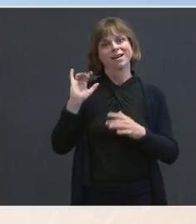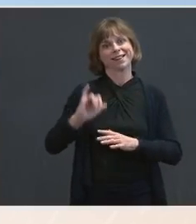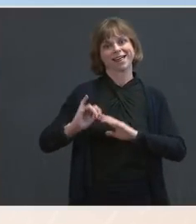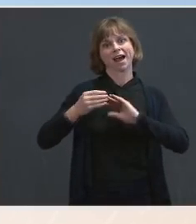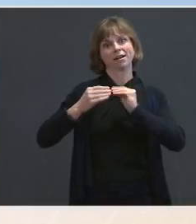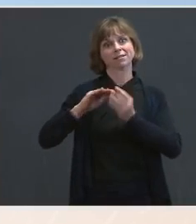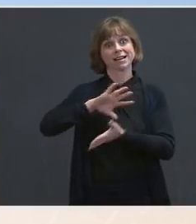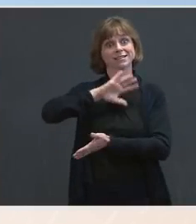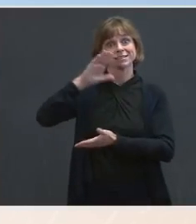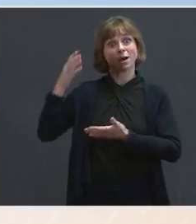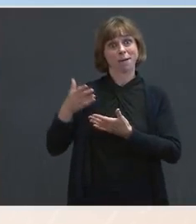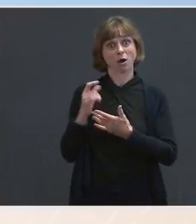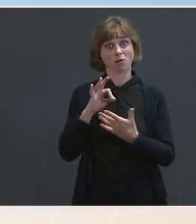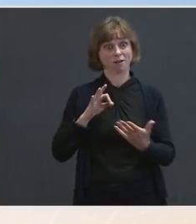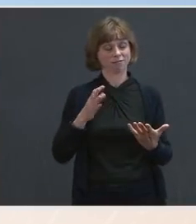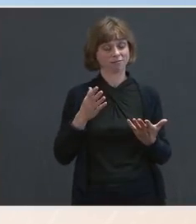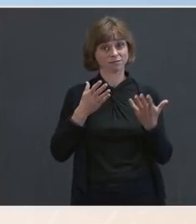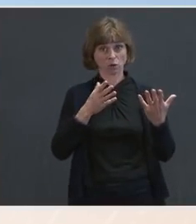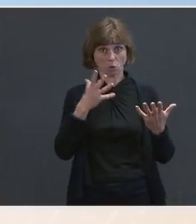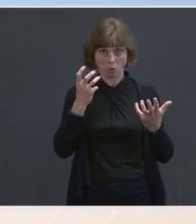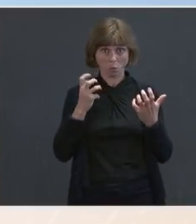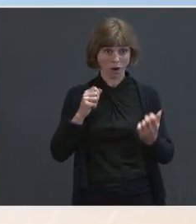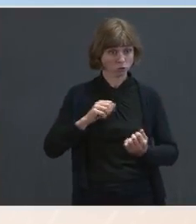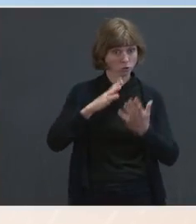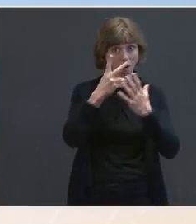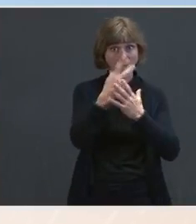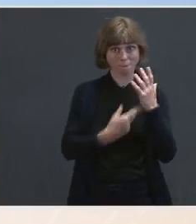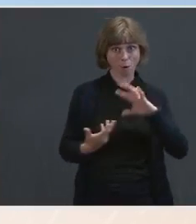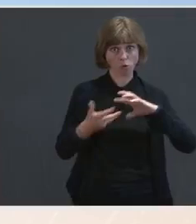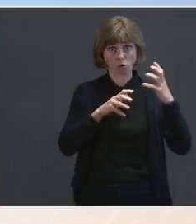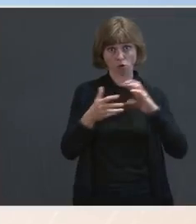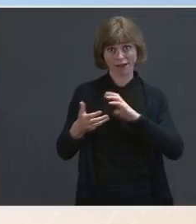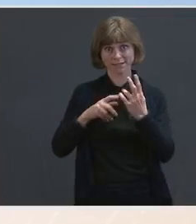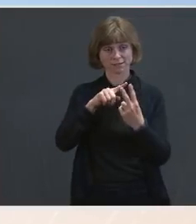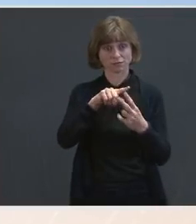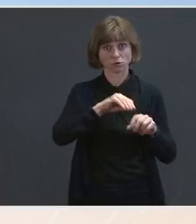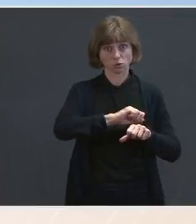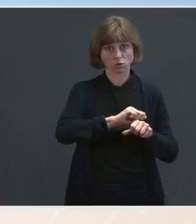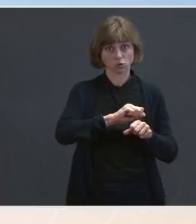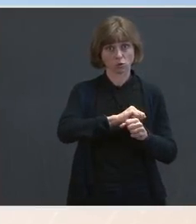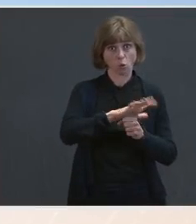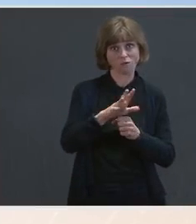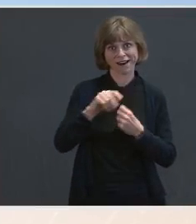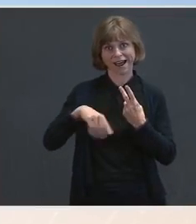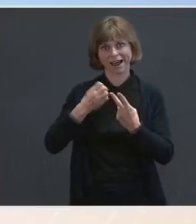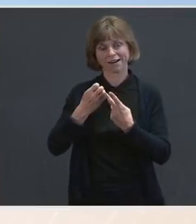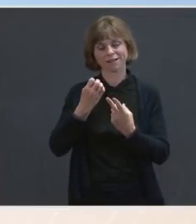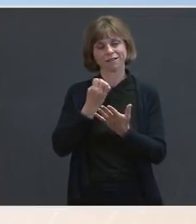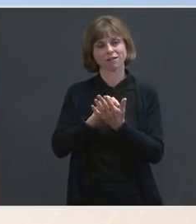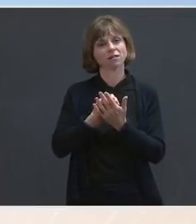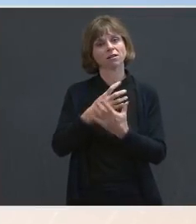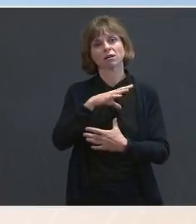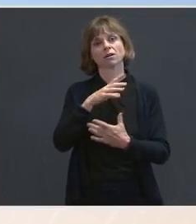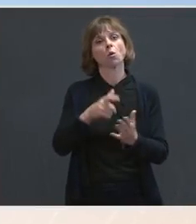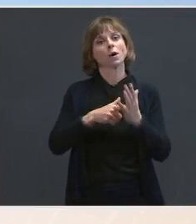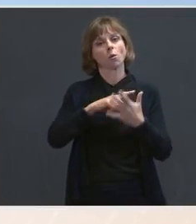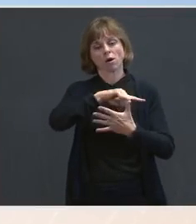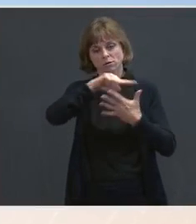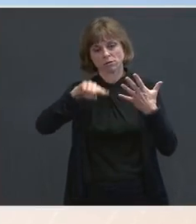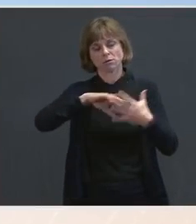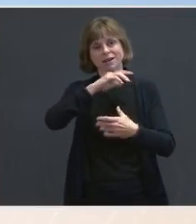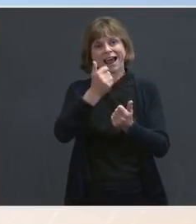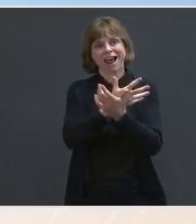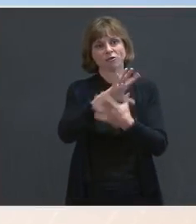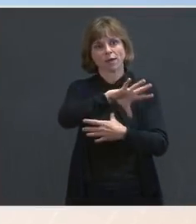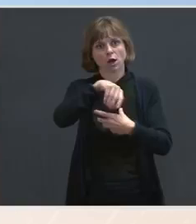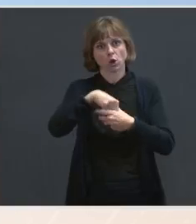twin crises that we're facing, it needs to have these key components included. And then the last one, again from the president last night to House Democrats,